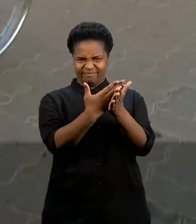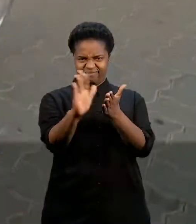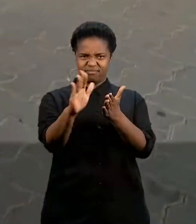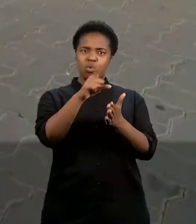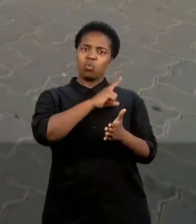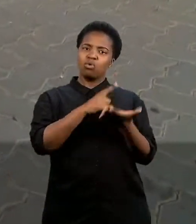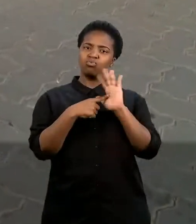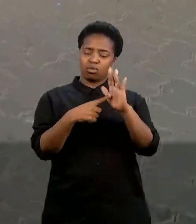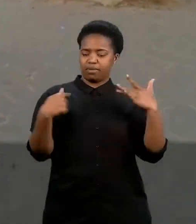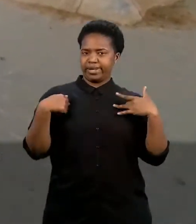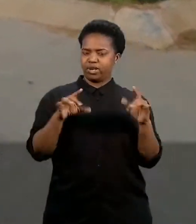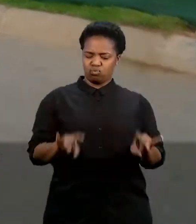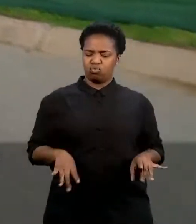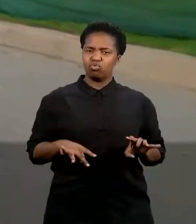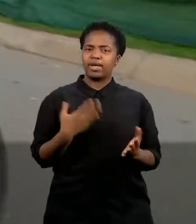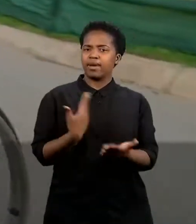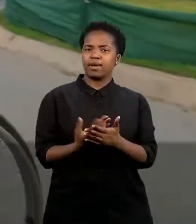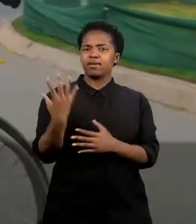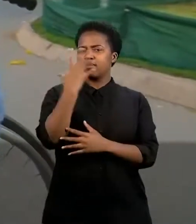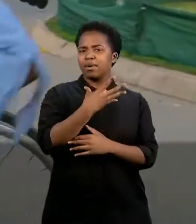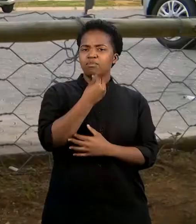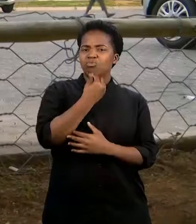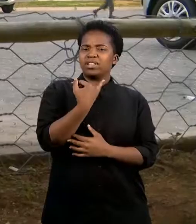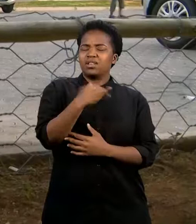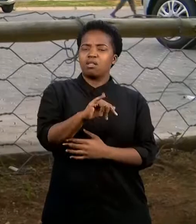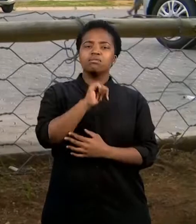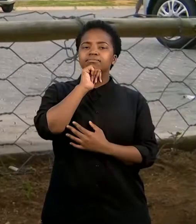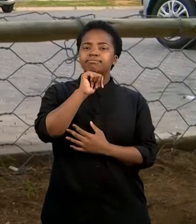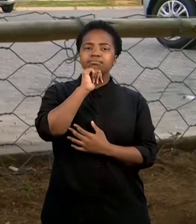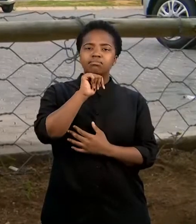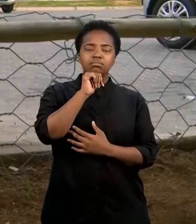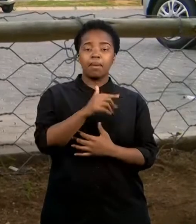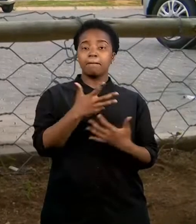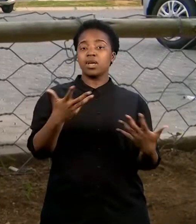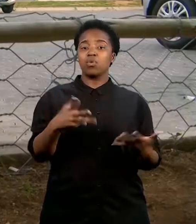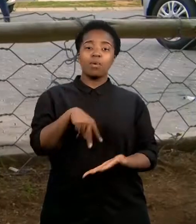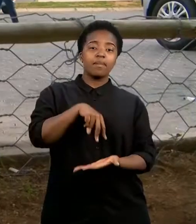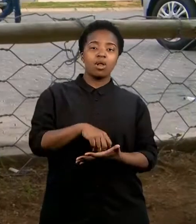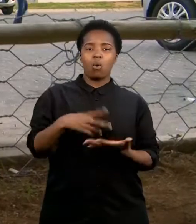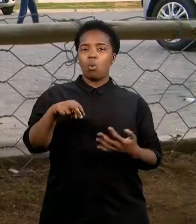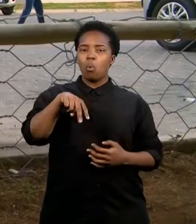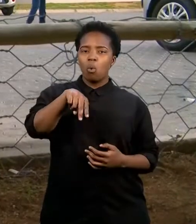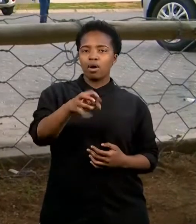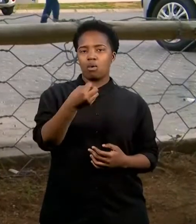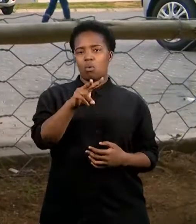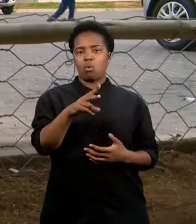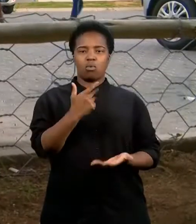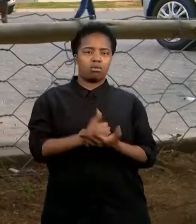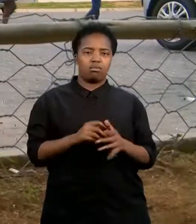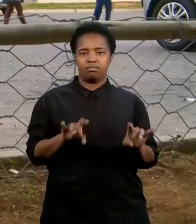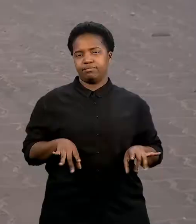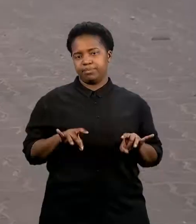show people gore, like, you know what, you can be who you are in regardless of whether you are standing, walking, or udutsi ko